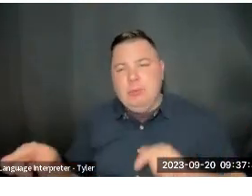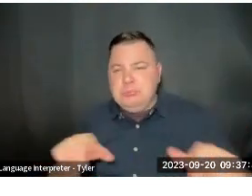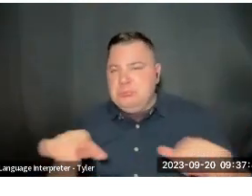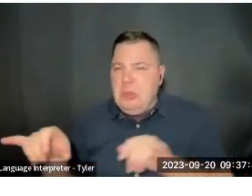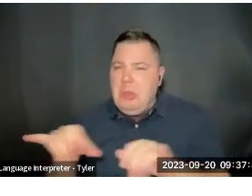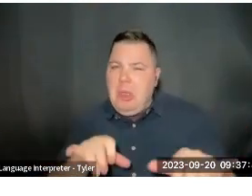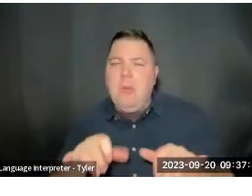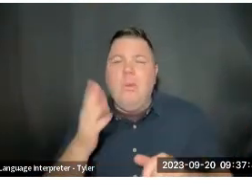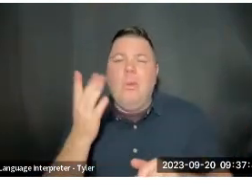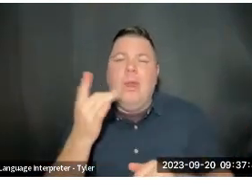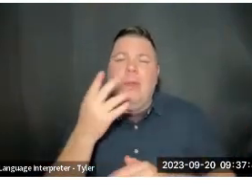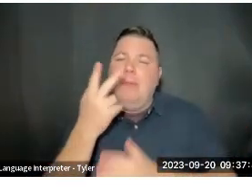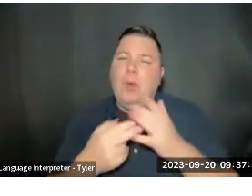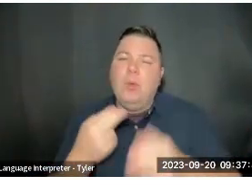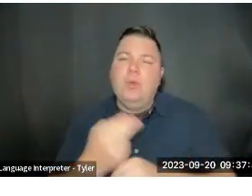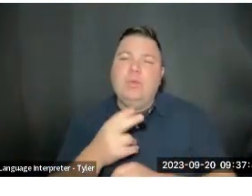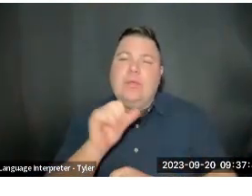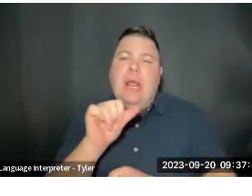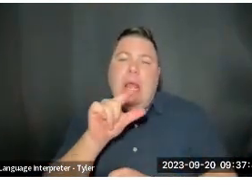base.